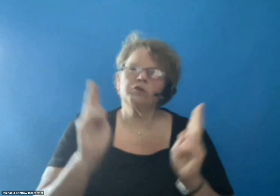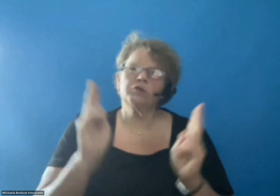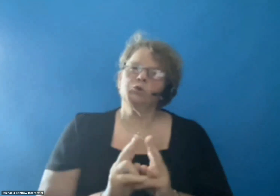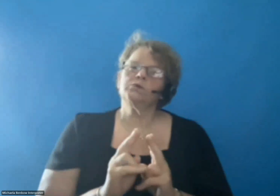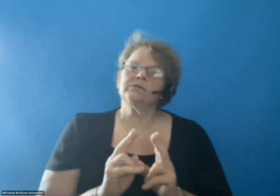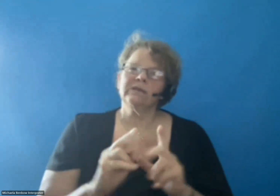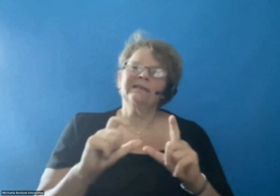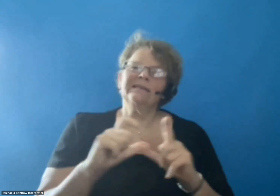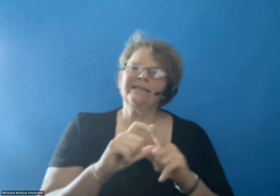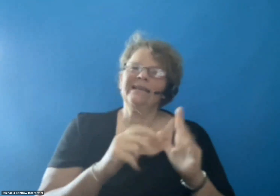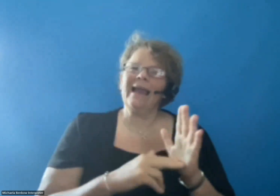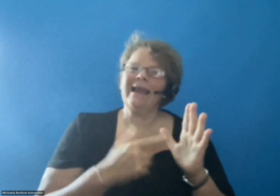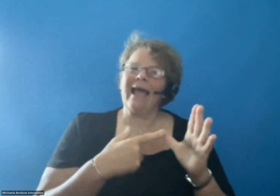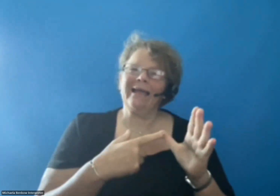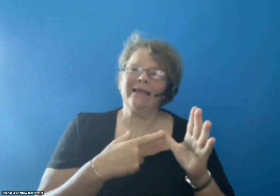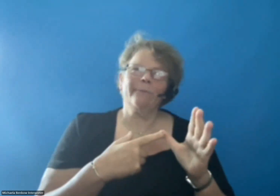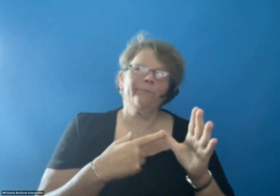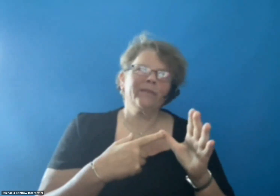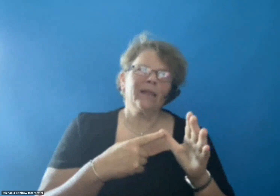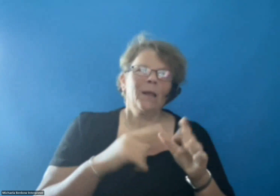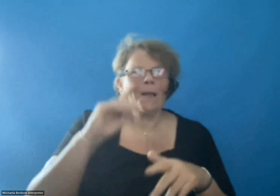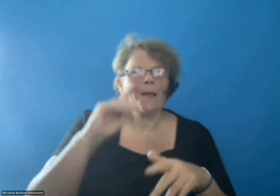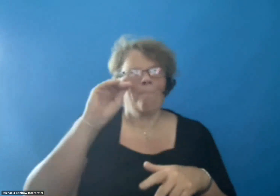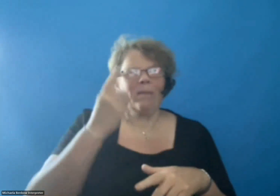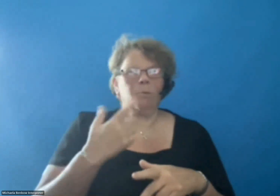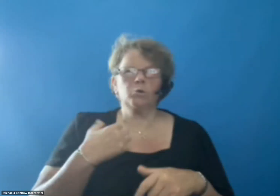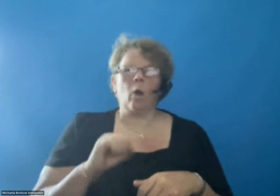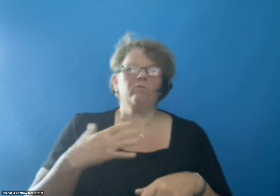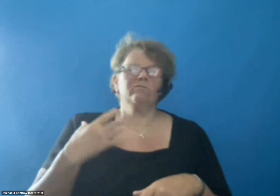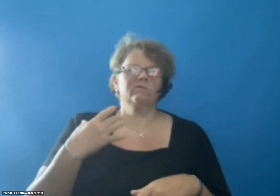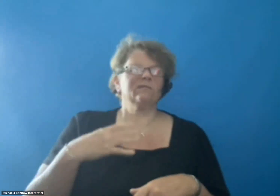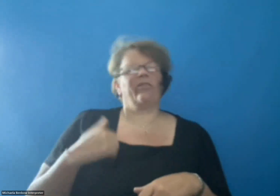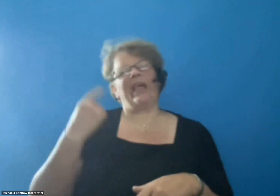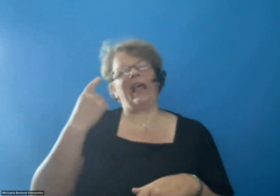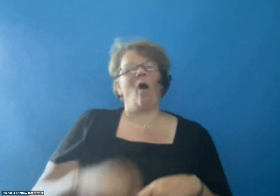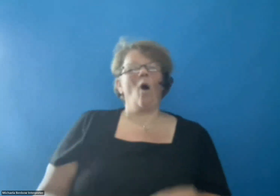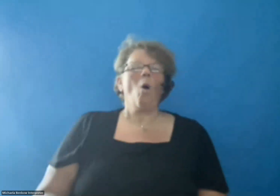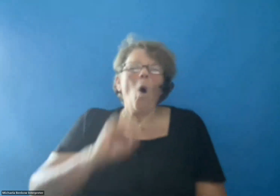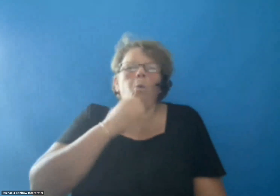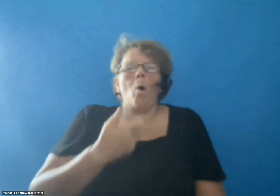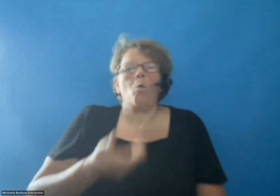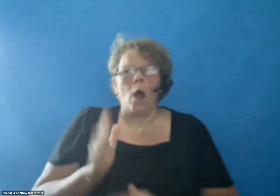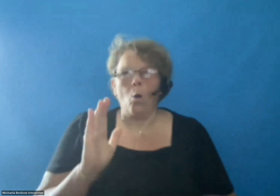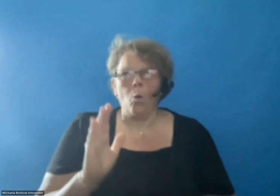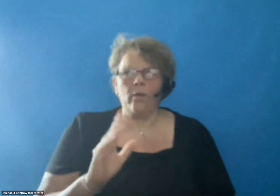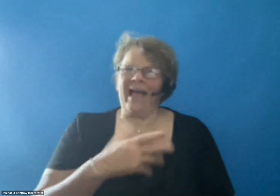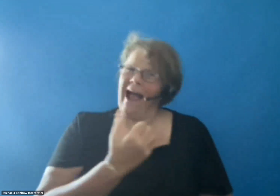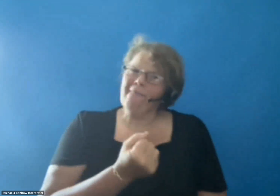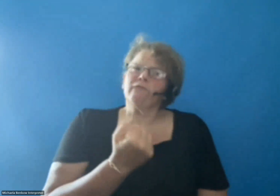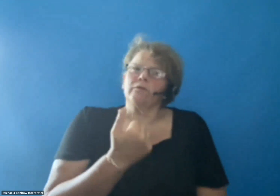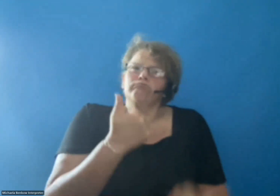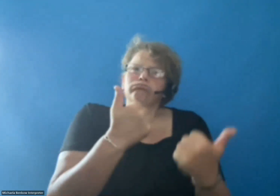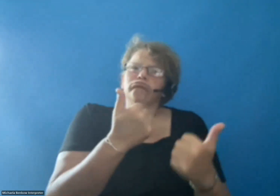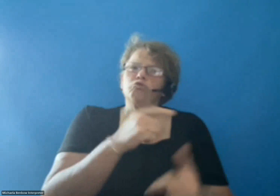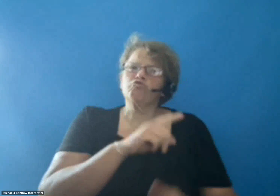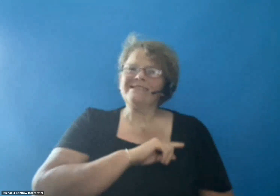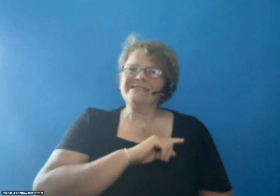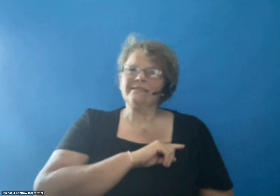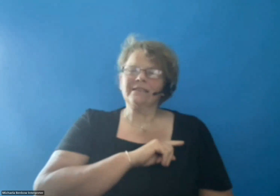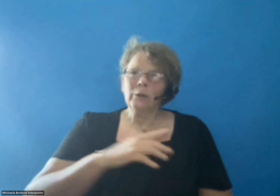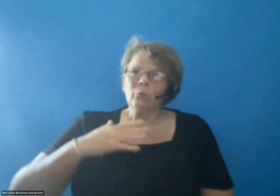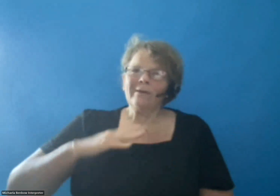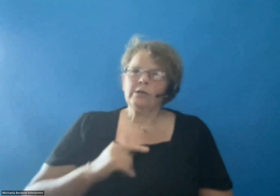people are willfully not attending appointments. There's a reason why people don't attend appointments. And I guess the challenge for us all is, do we actually understand why